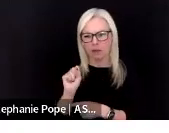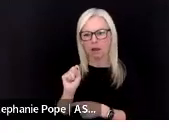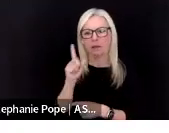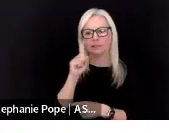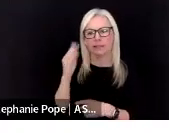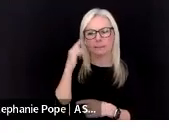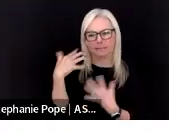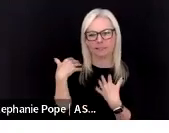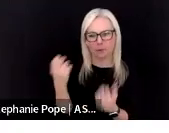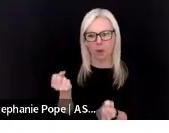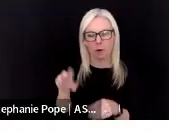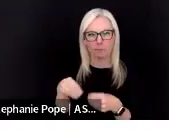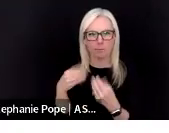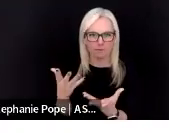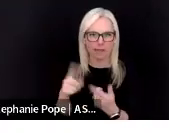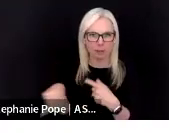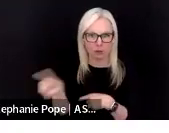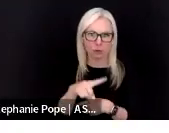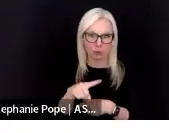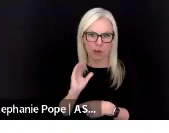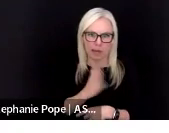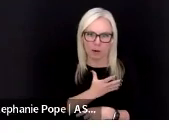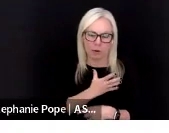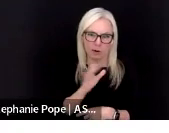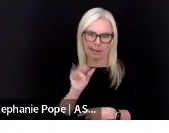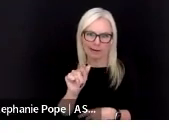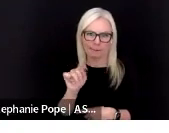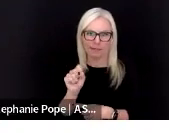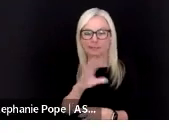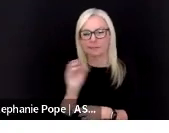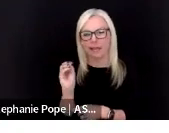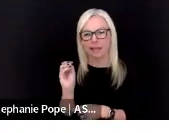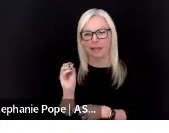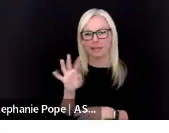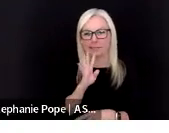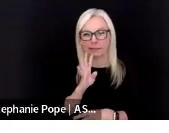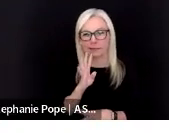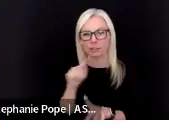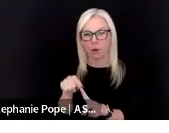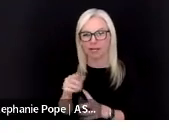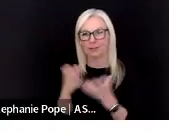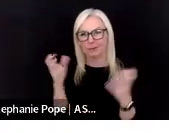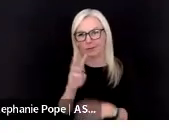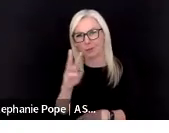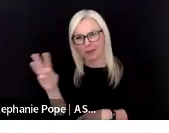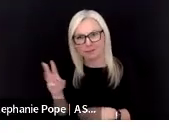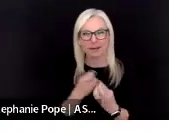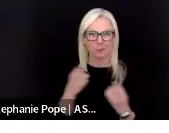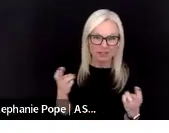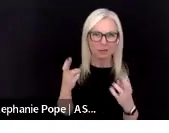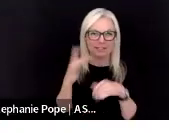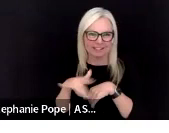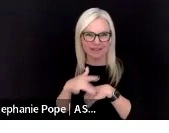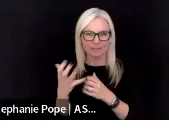to incarcerated individuals. So that's another resource available on our website. And since I've been talking so much about our website and the resources available, I wanted to